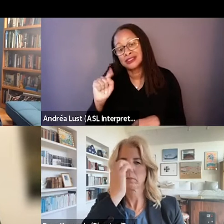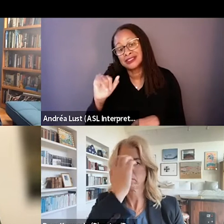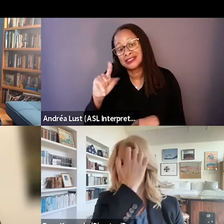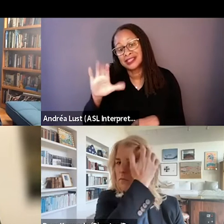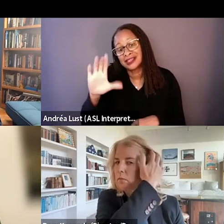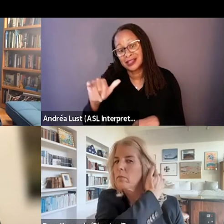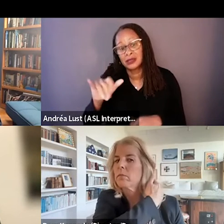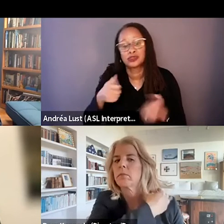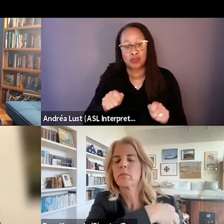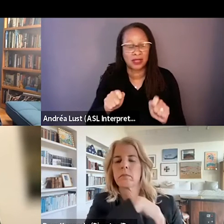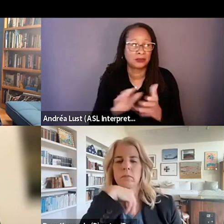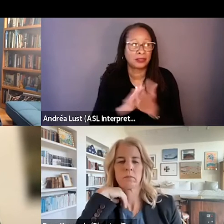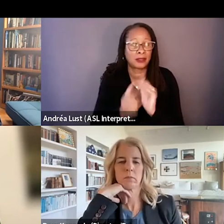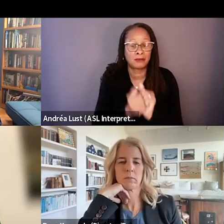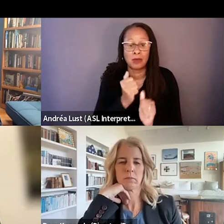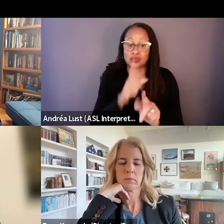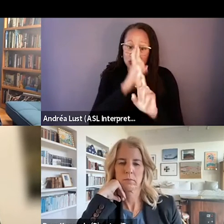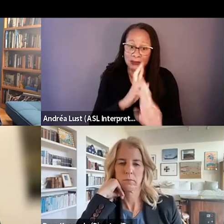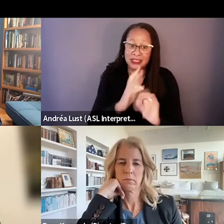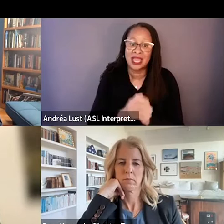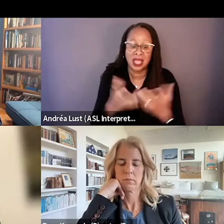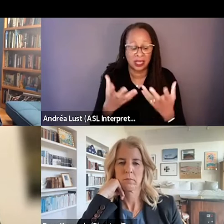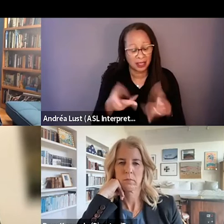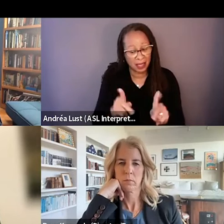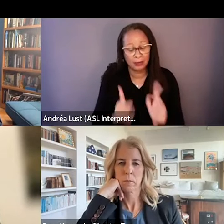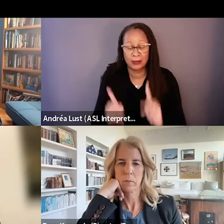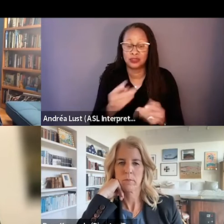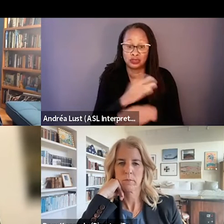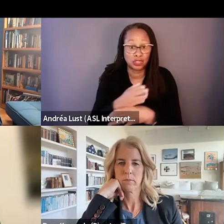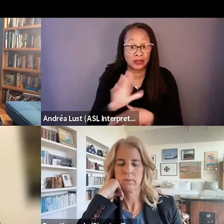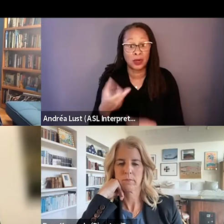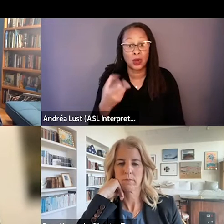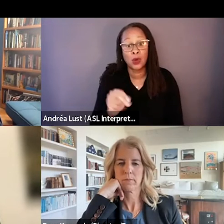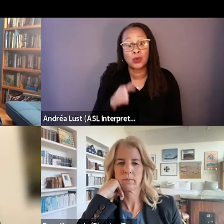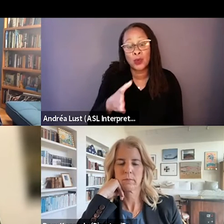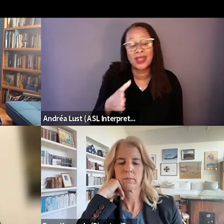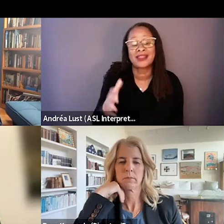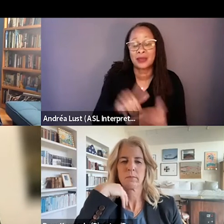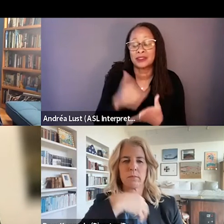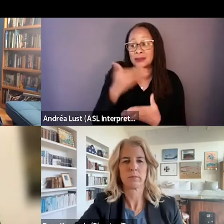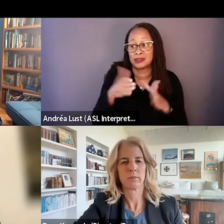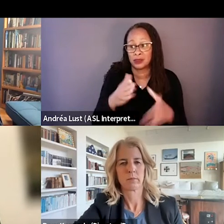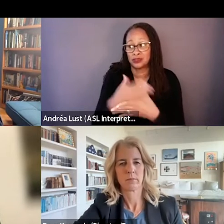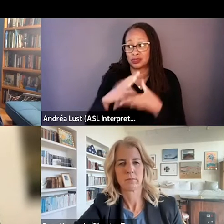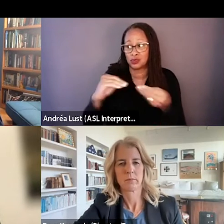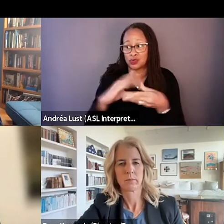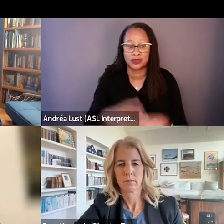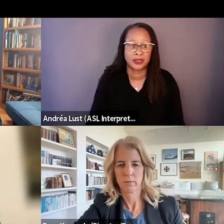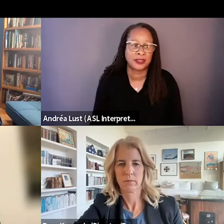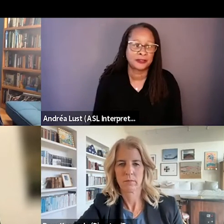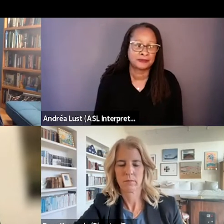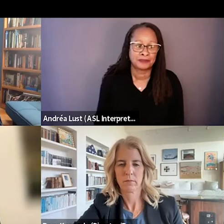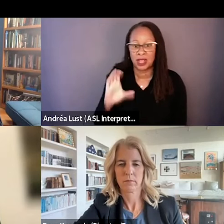respectful, and we felt like letting people tell it in their own way was really the way to to tell the story. Well, I wanted to ask